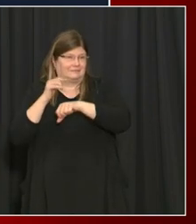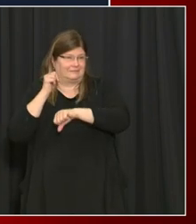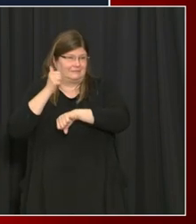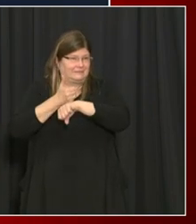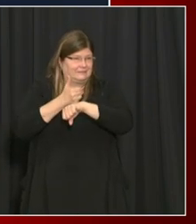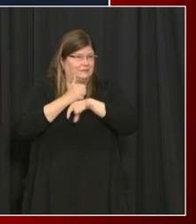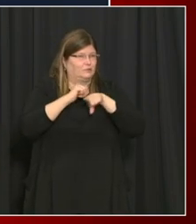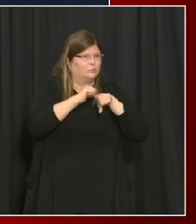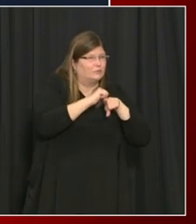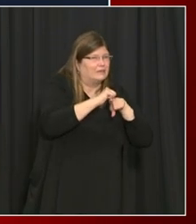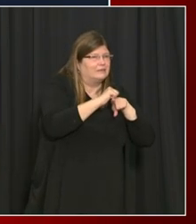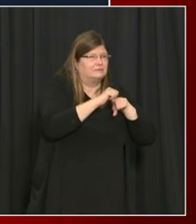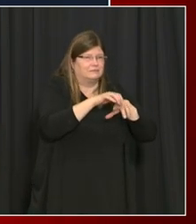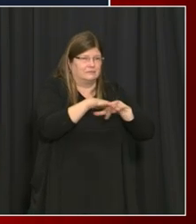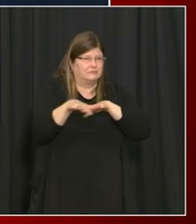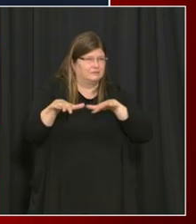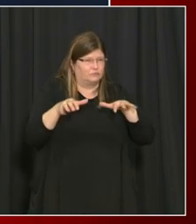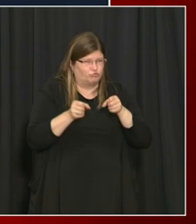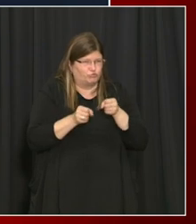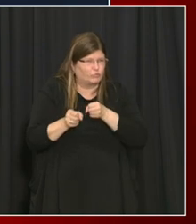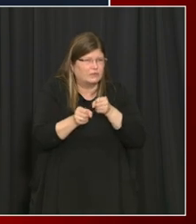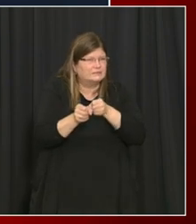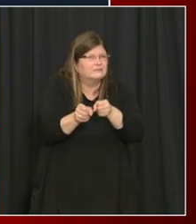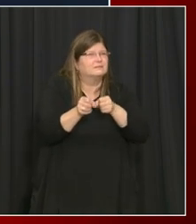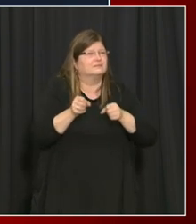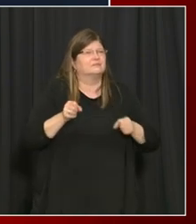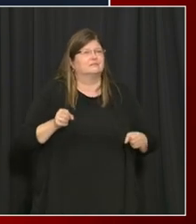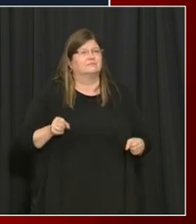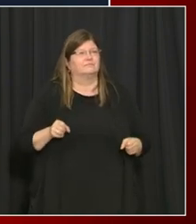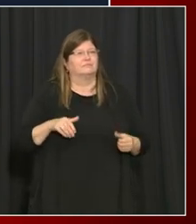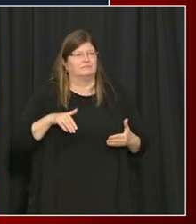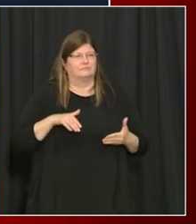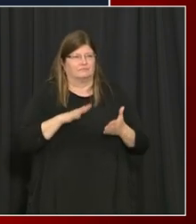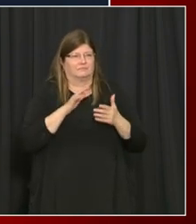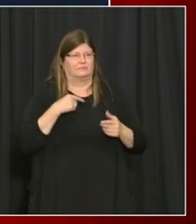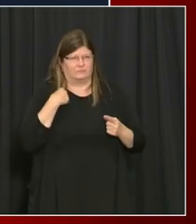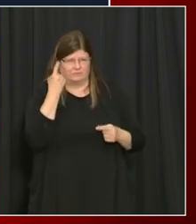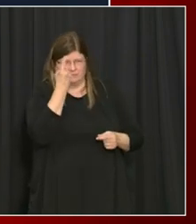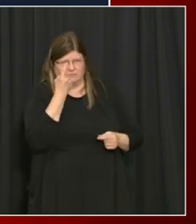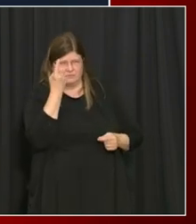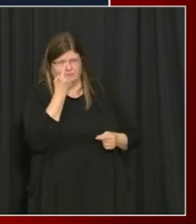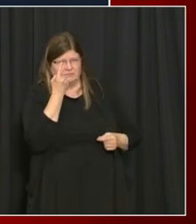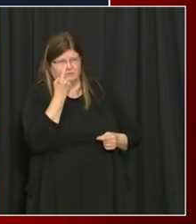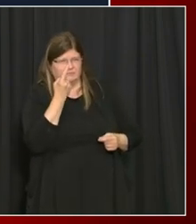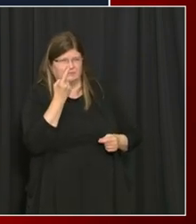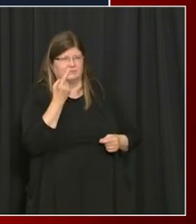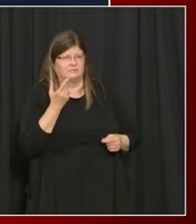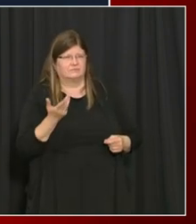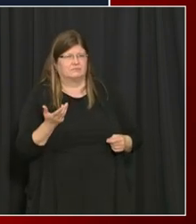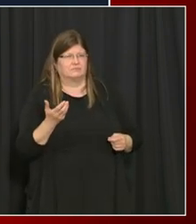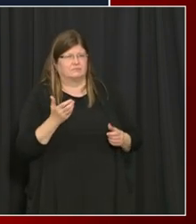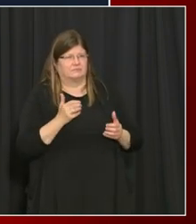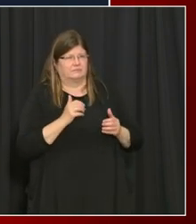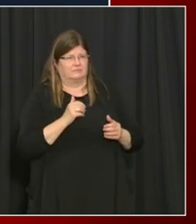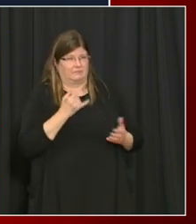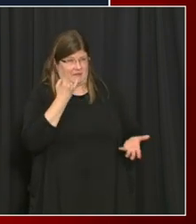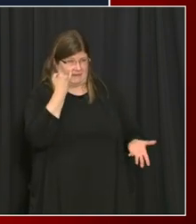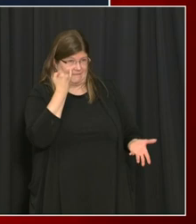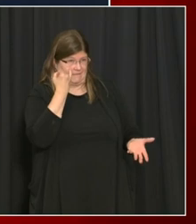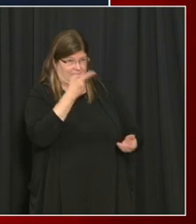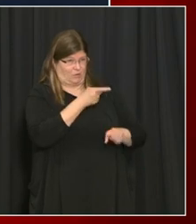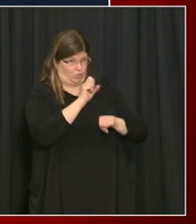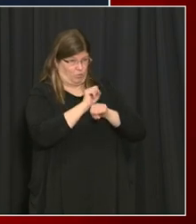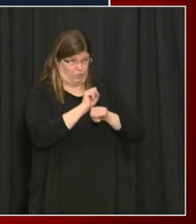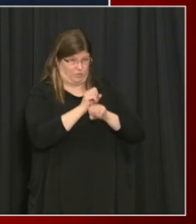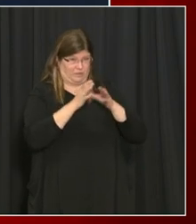practices and strategies to address that. I guess I wonder, if they're, workers obviously work at